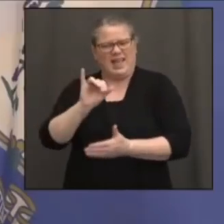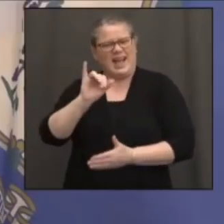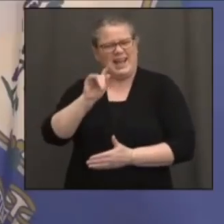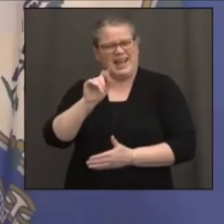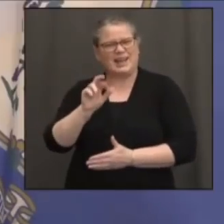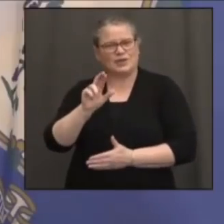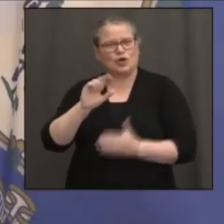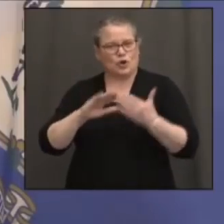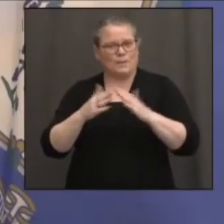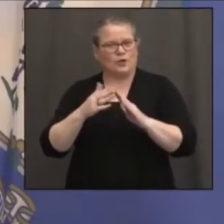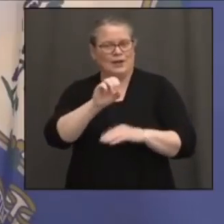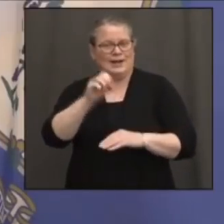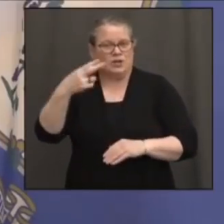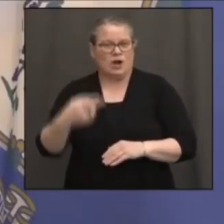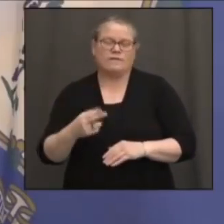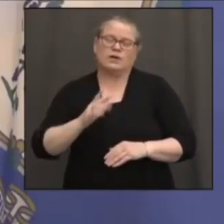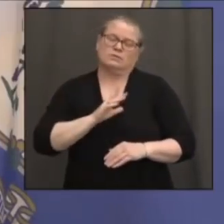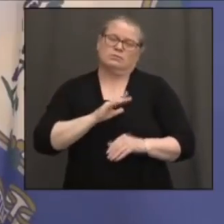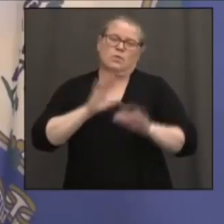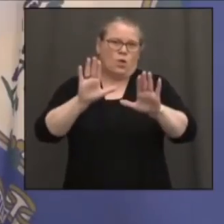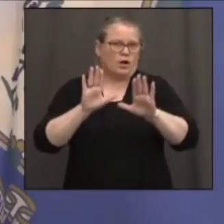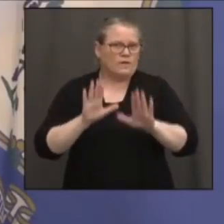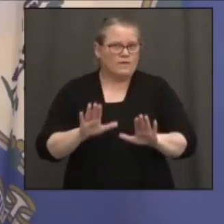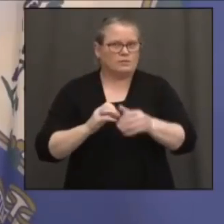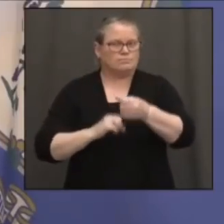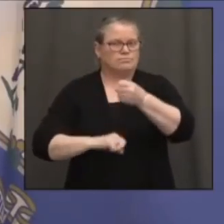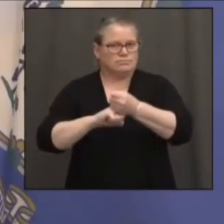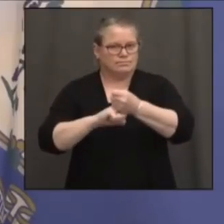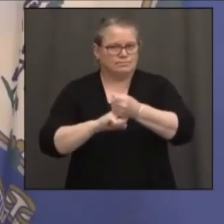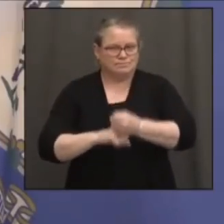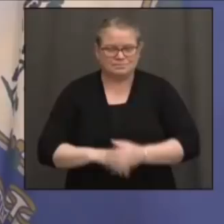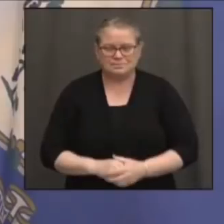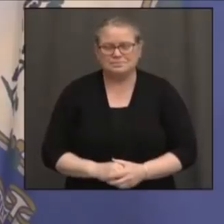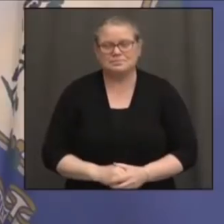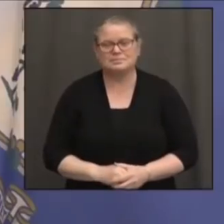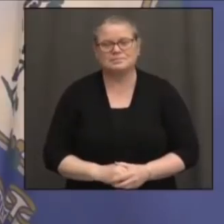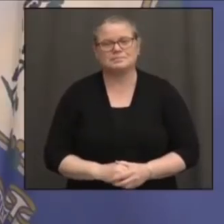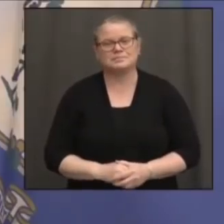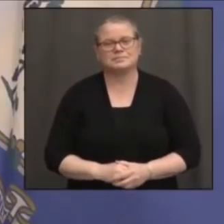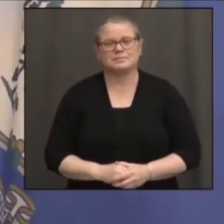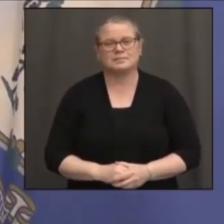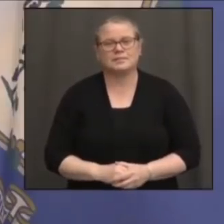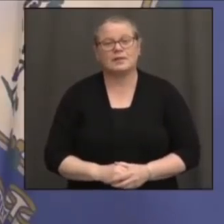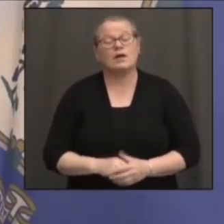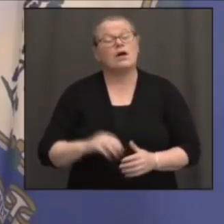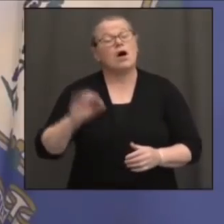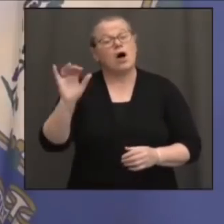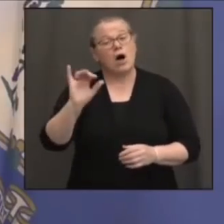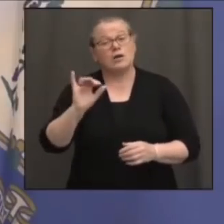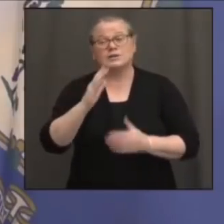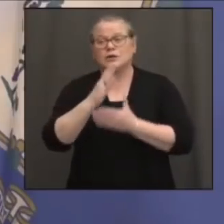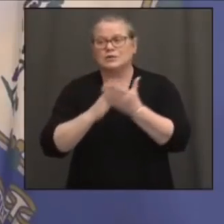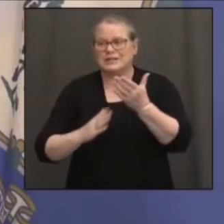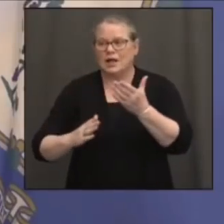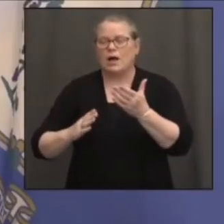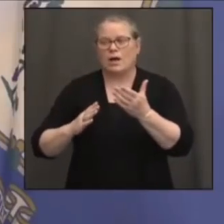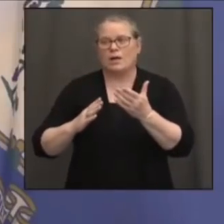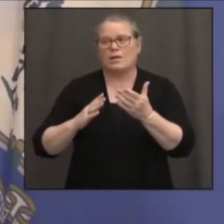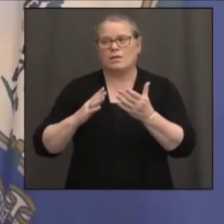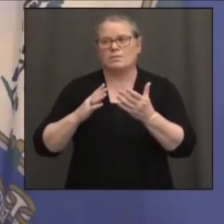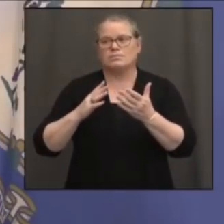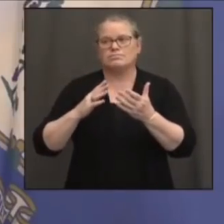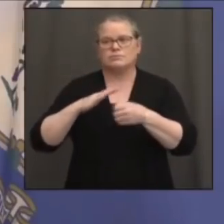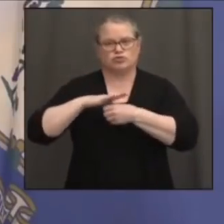making. Other thing we just want to talk about a bit is some of these stress is reflected